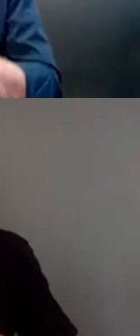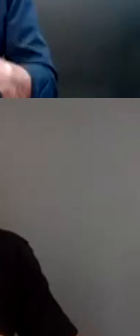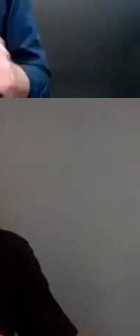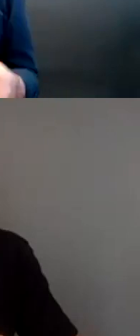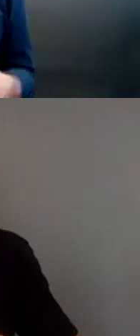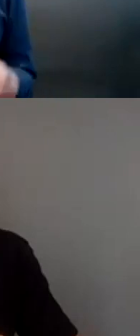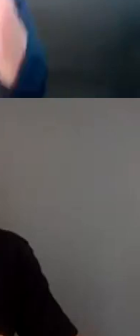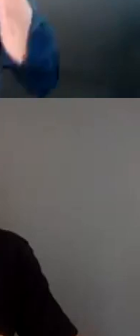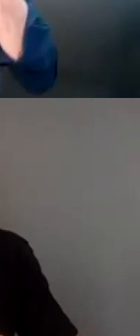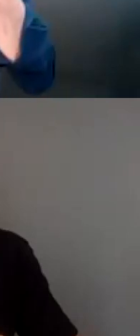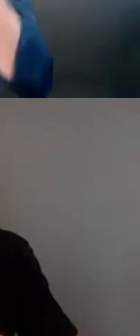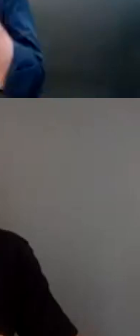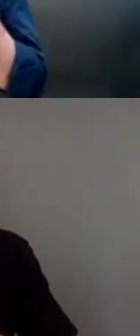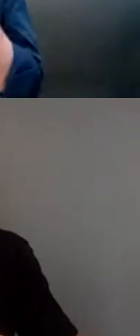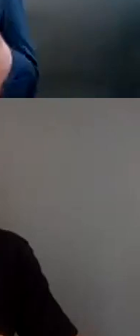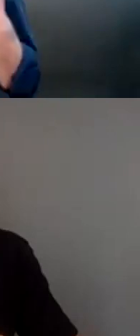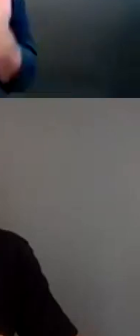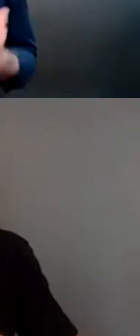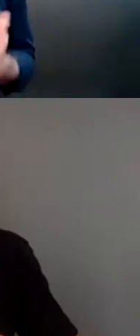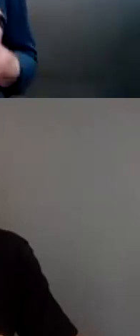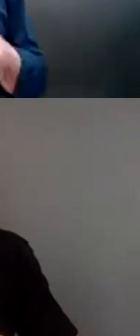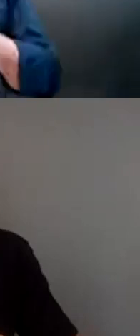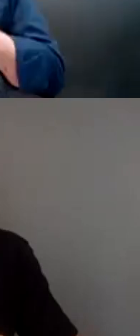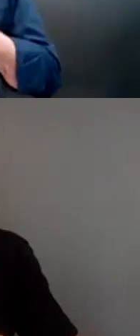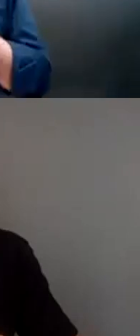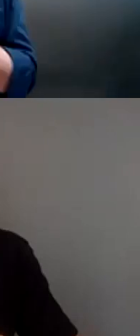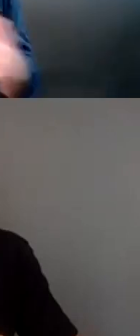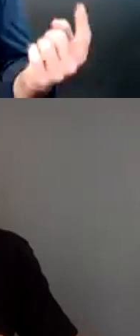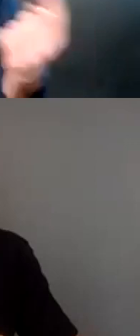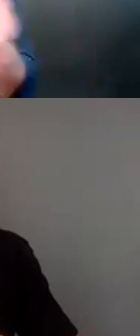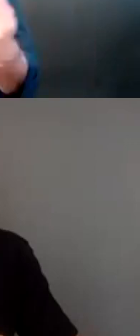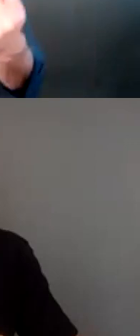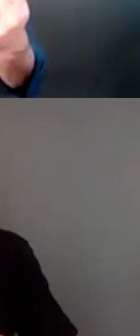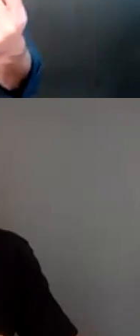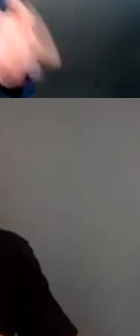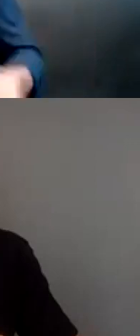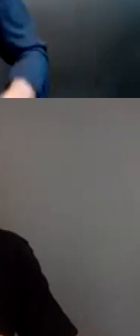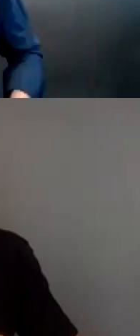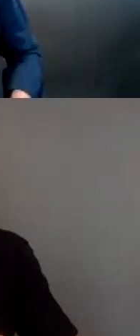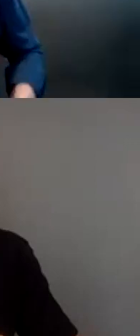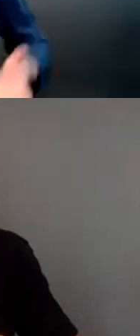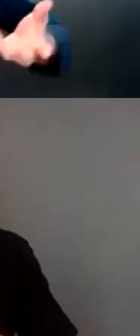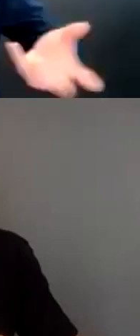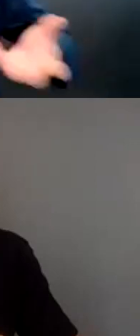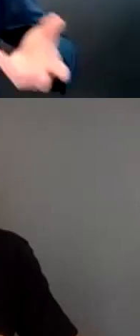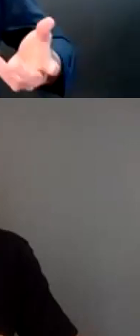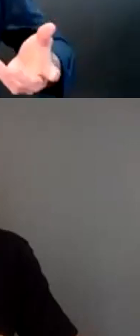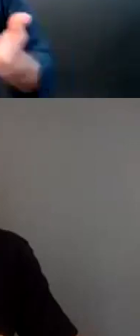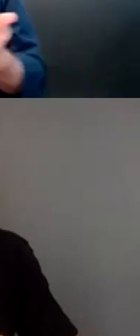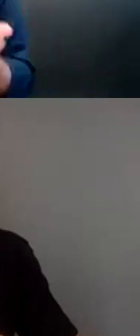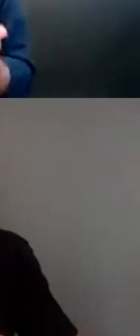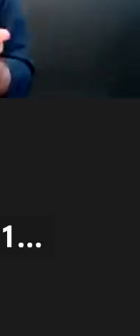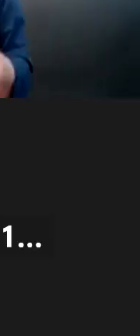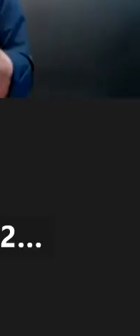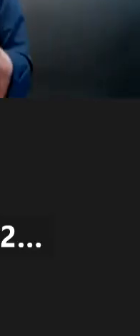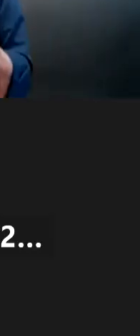how we can maximize that to ask some of these key questions, because choices do change. Life transitions change. Your choices change. Whether